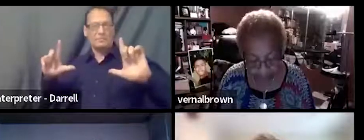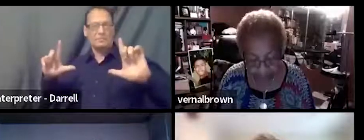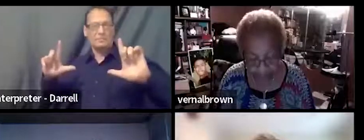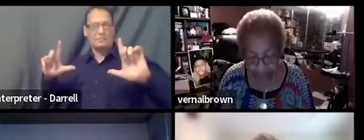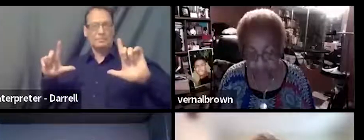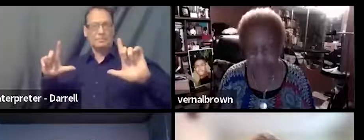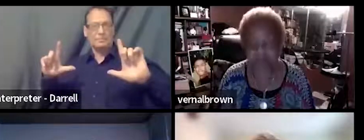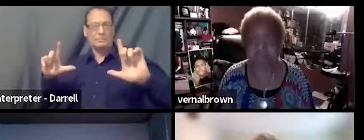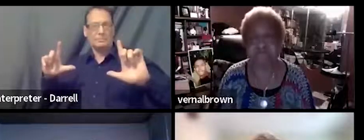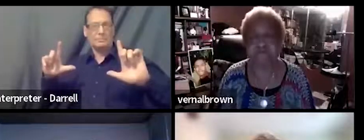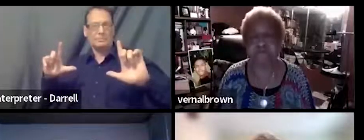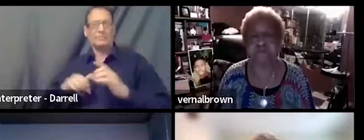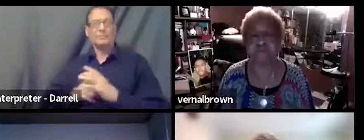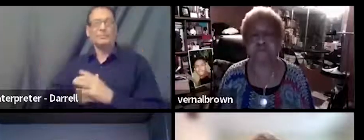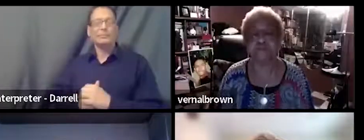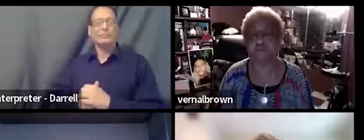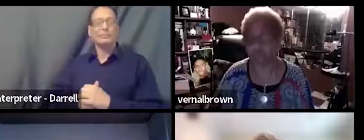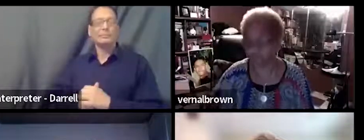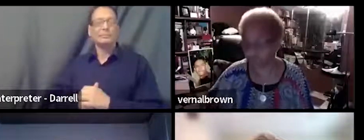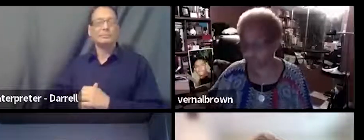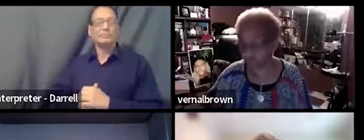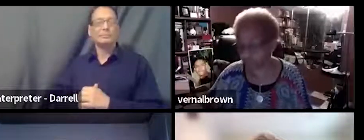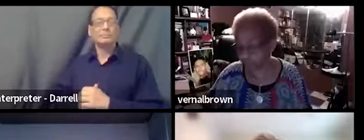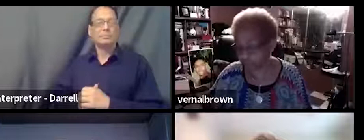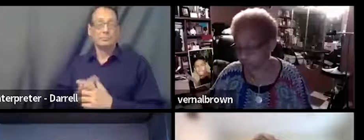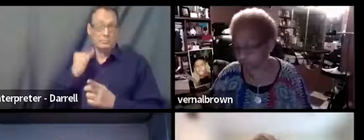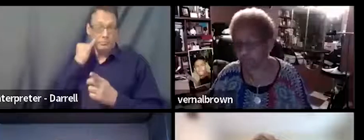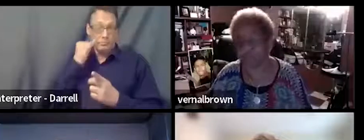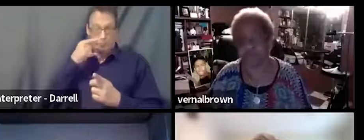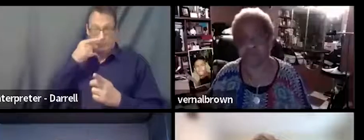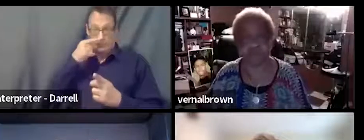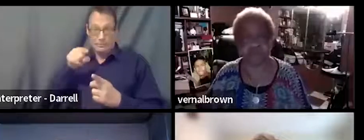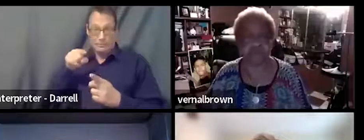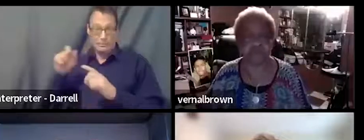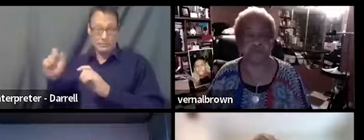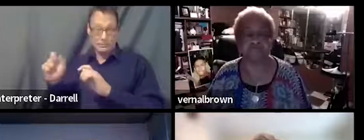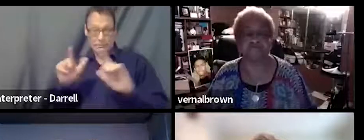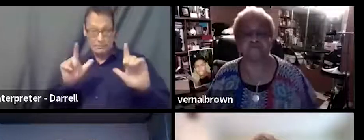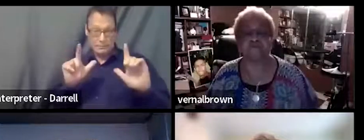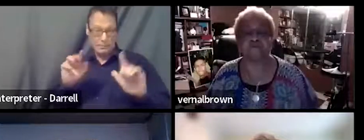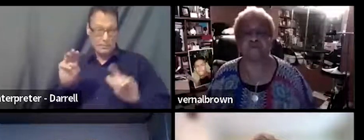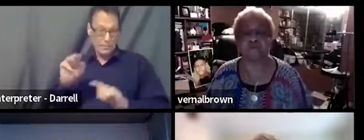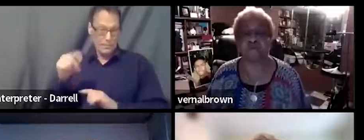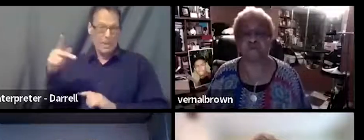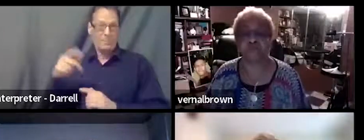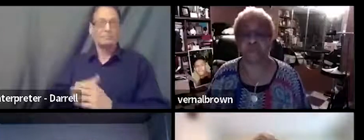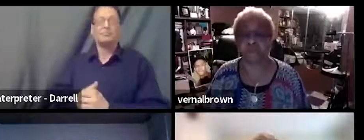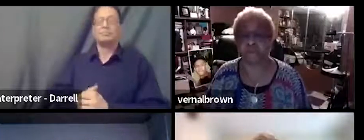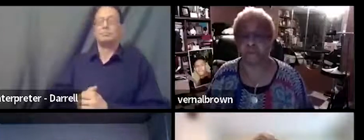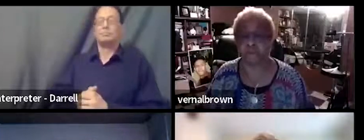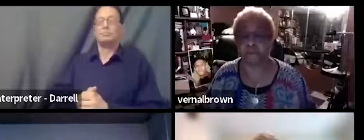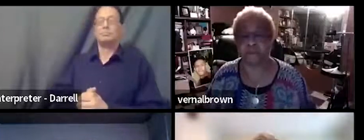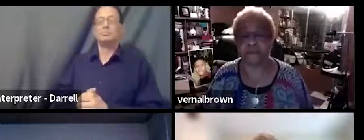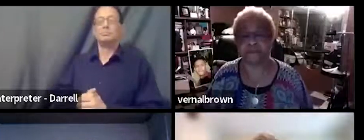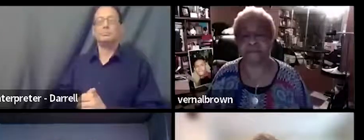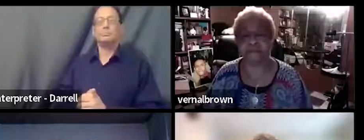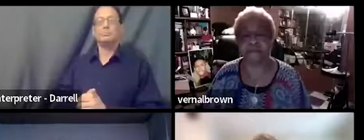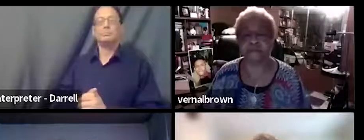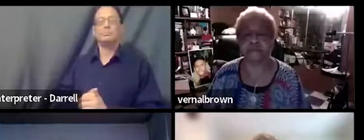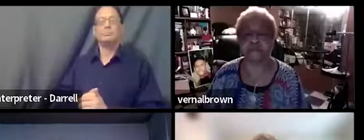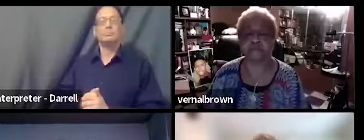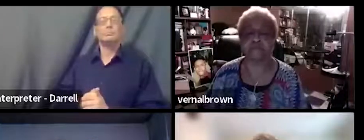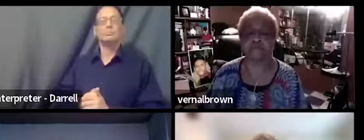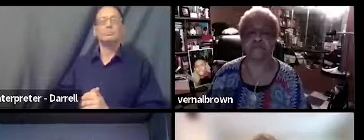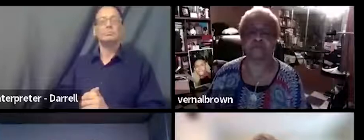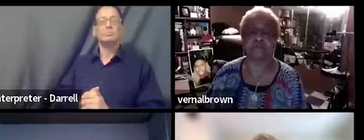one of the things, Brenda, if you will, put the map up. So we have been